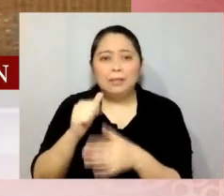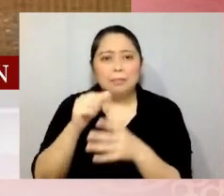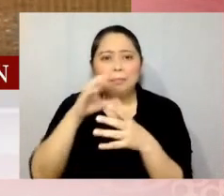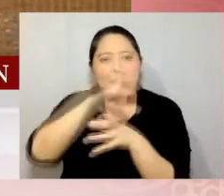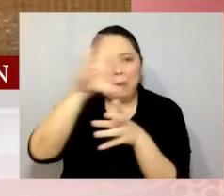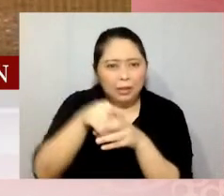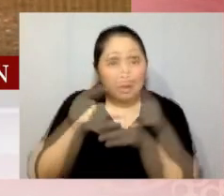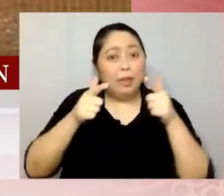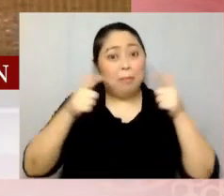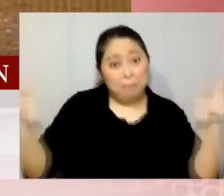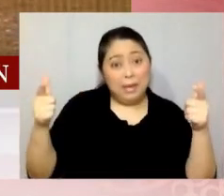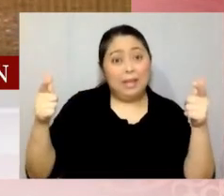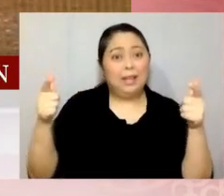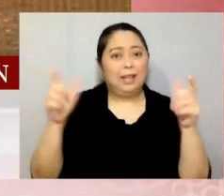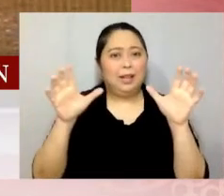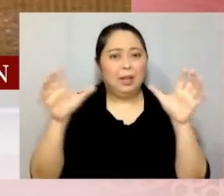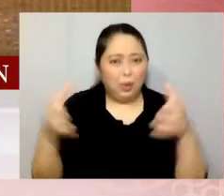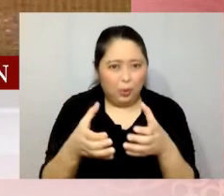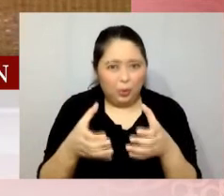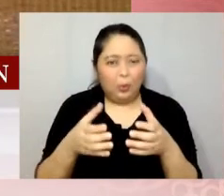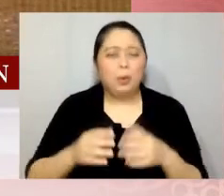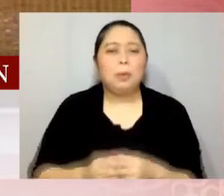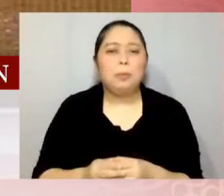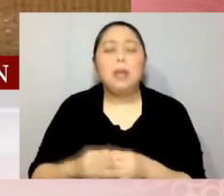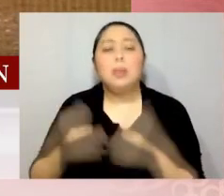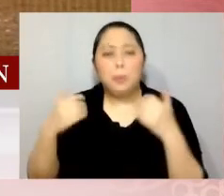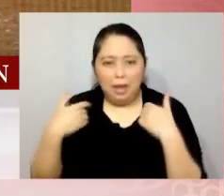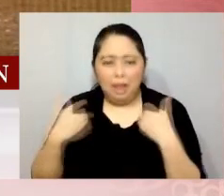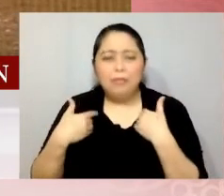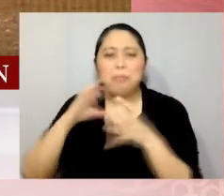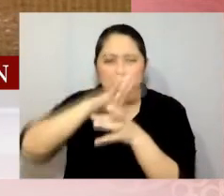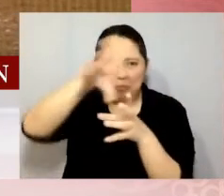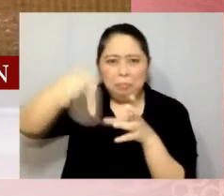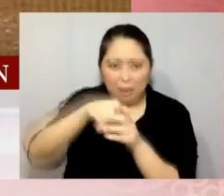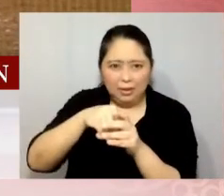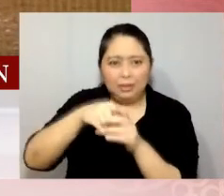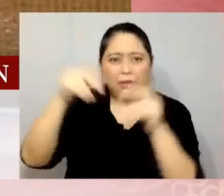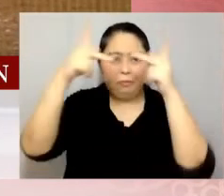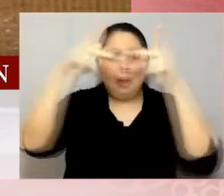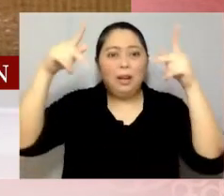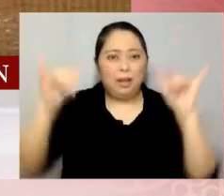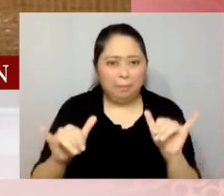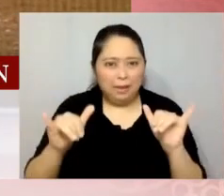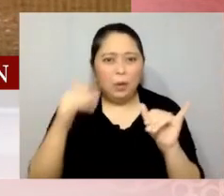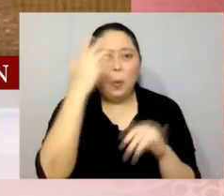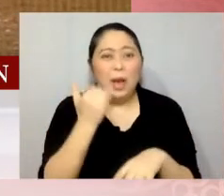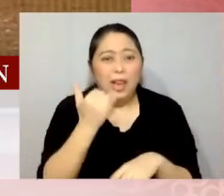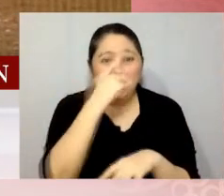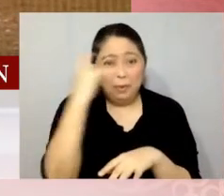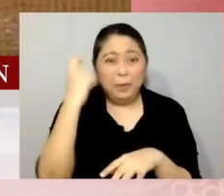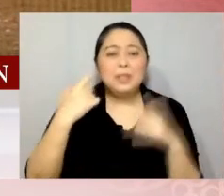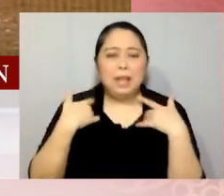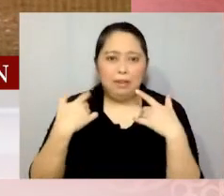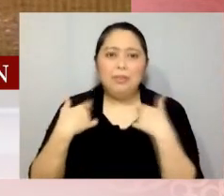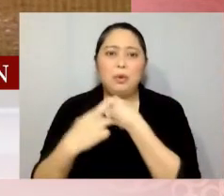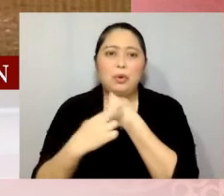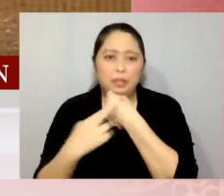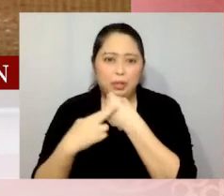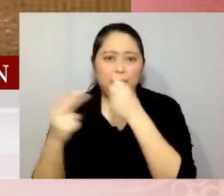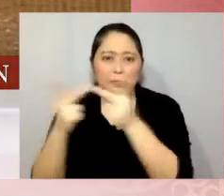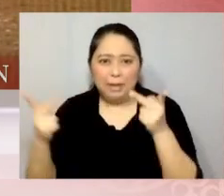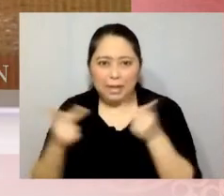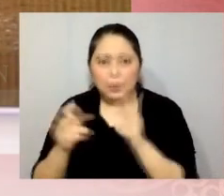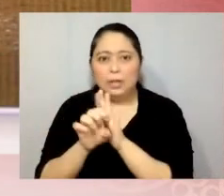the parliament by reserving seats for them. So there will be two seats each for the non-Moro indigenous